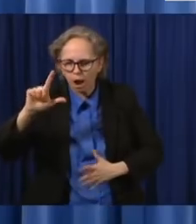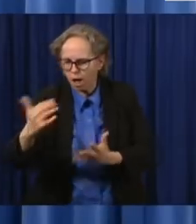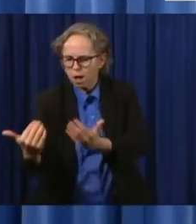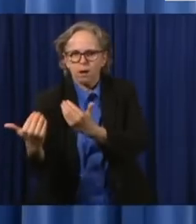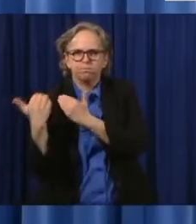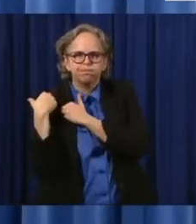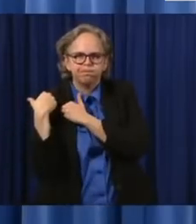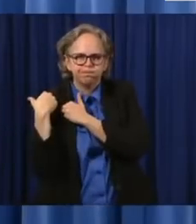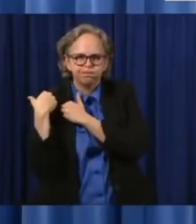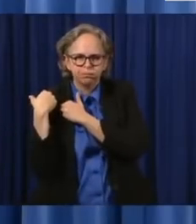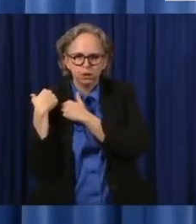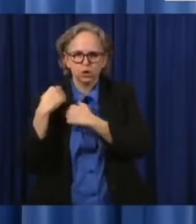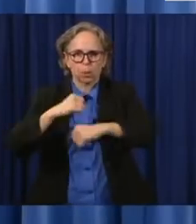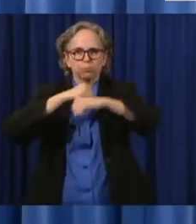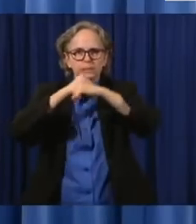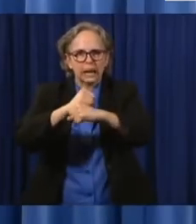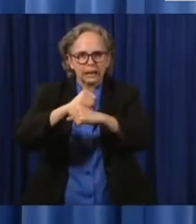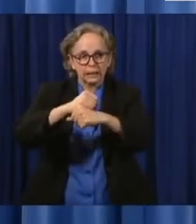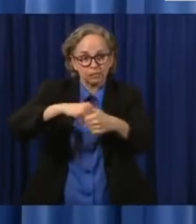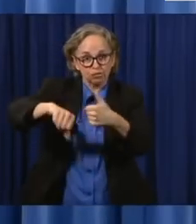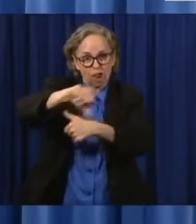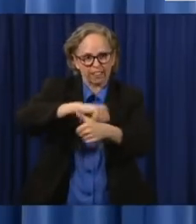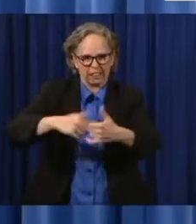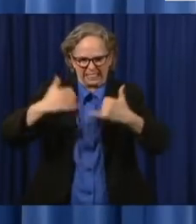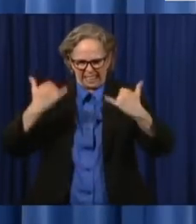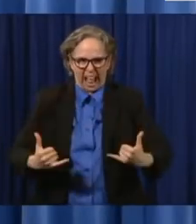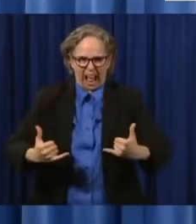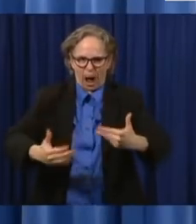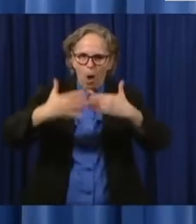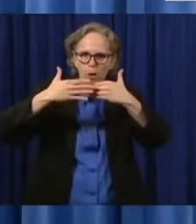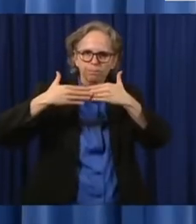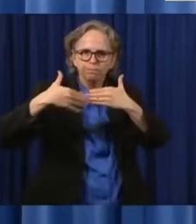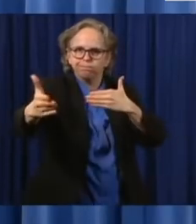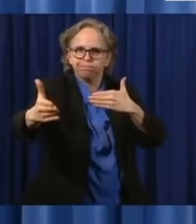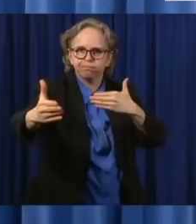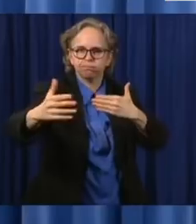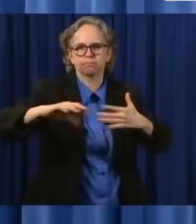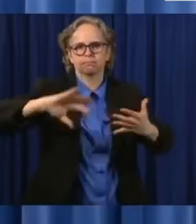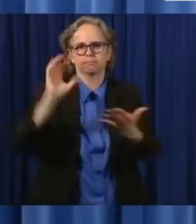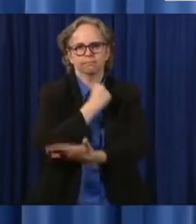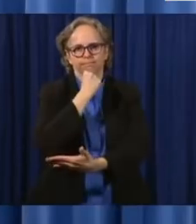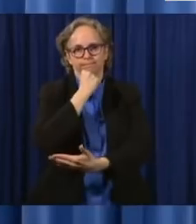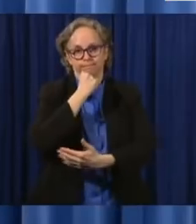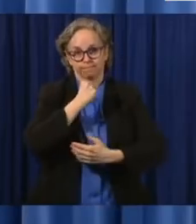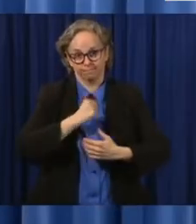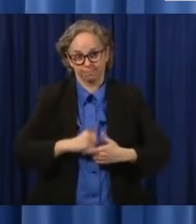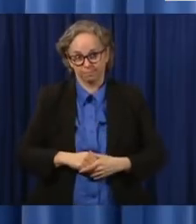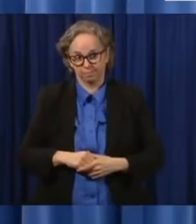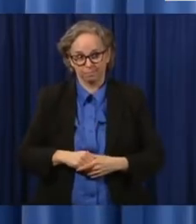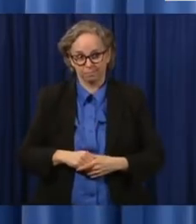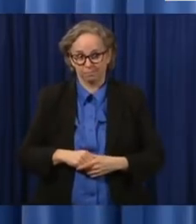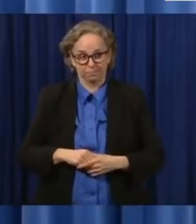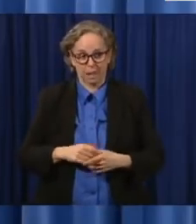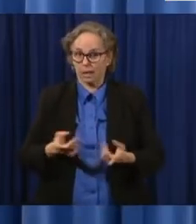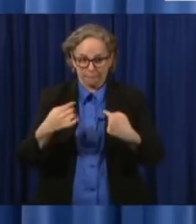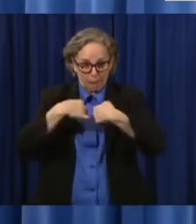we have the opportunity to really, really do that. And what we do is not all about us. It's not all